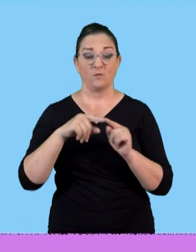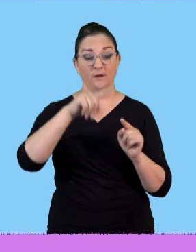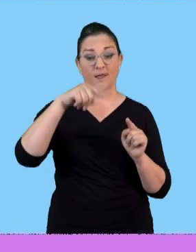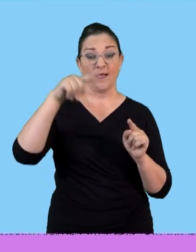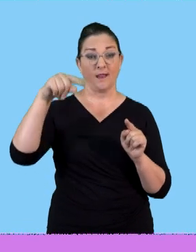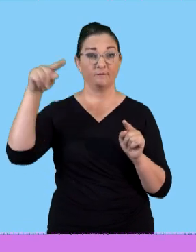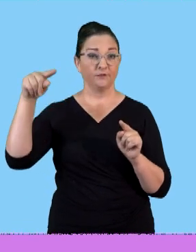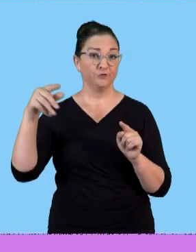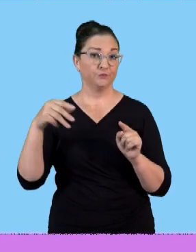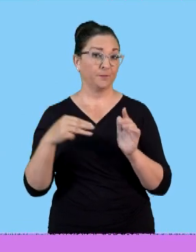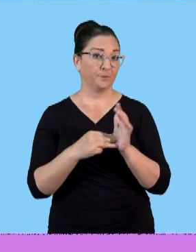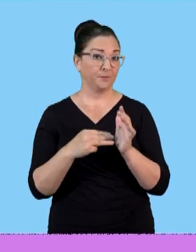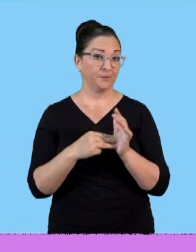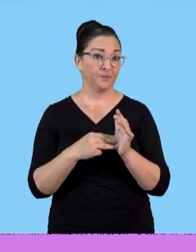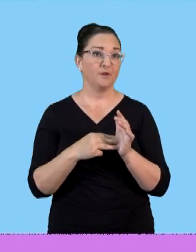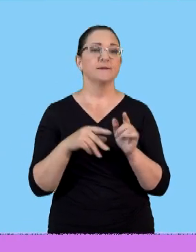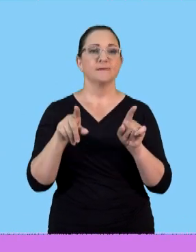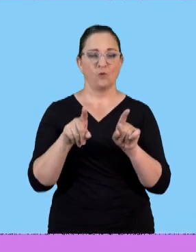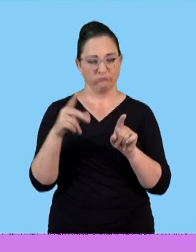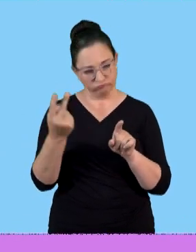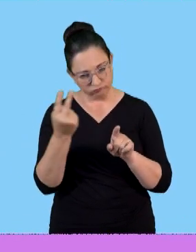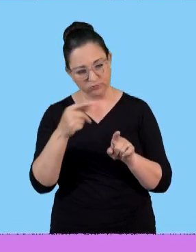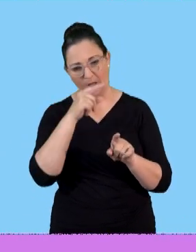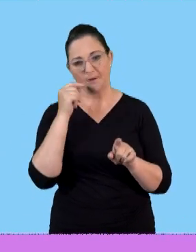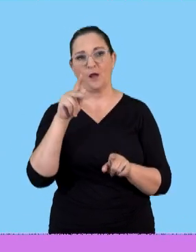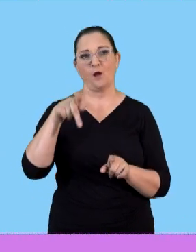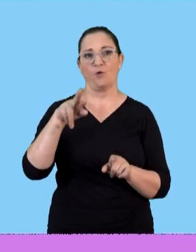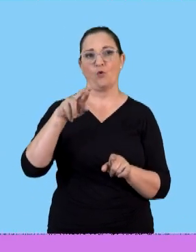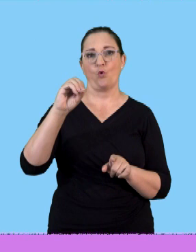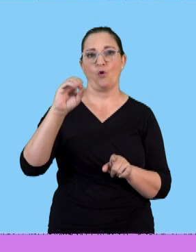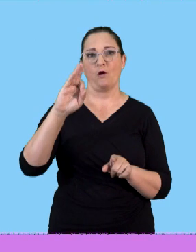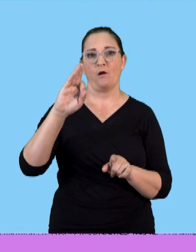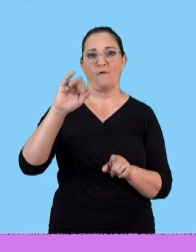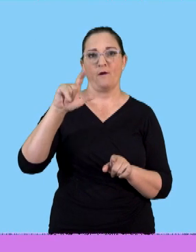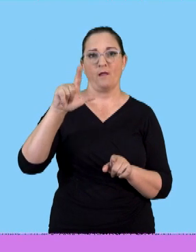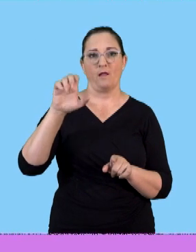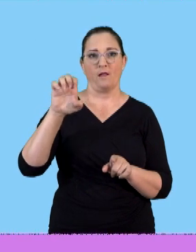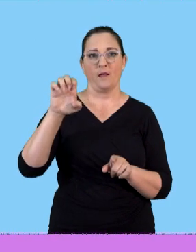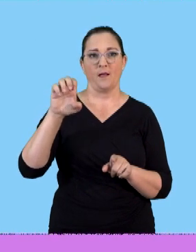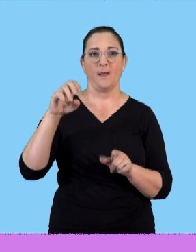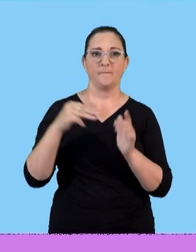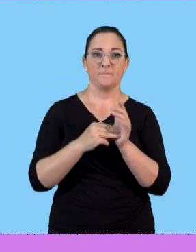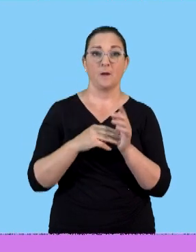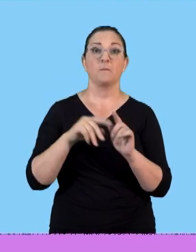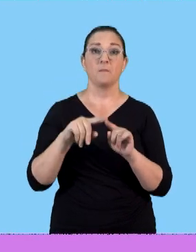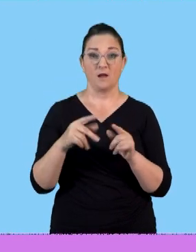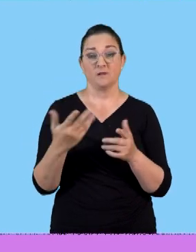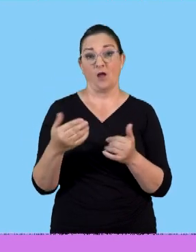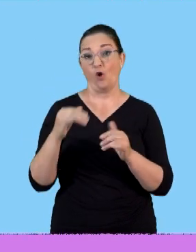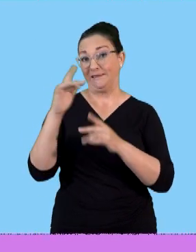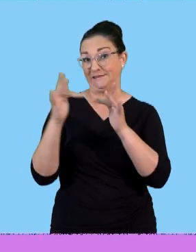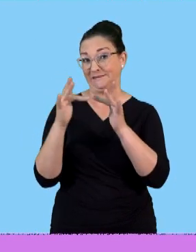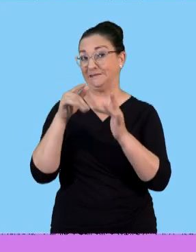an elevation map is also known as a profile map. And on the internet, they refer to it as Map My